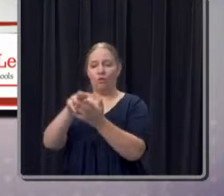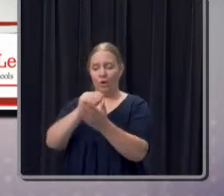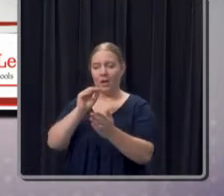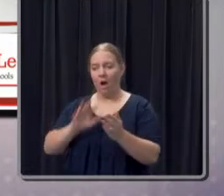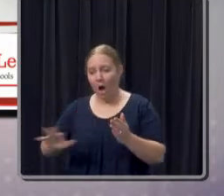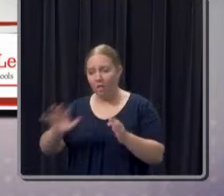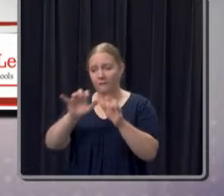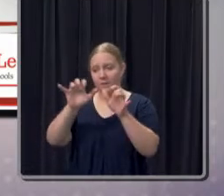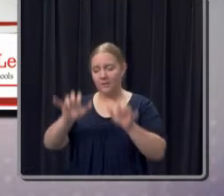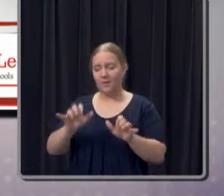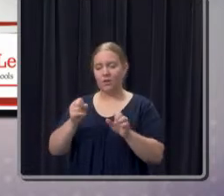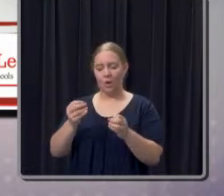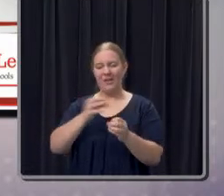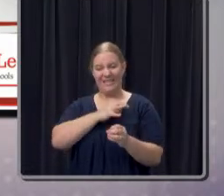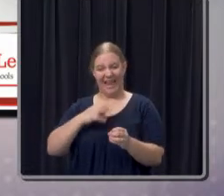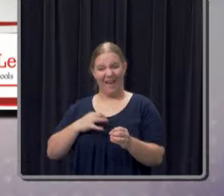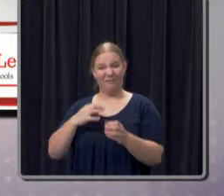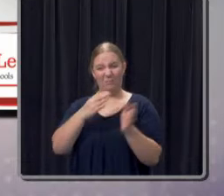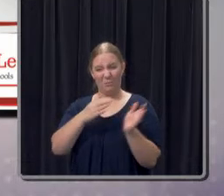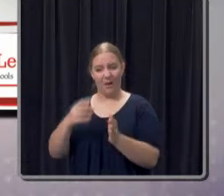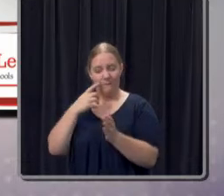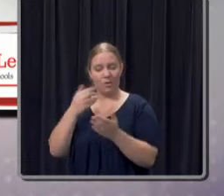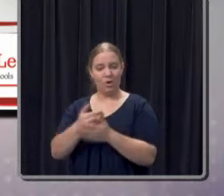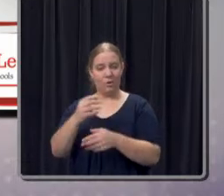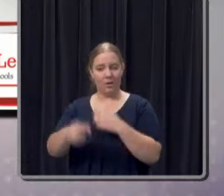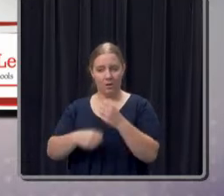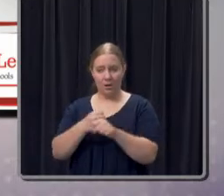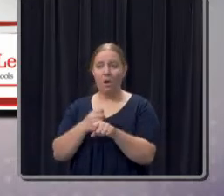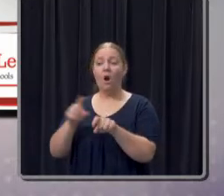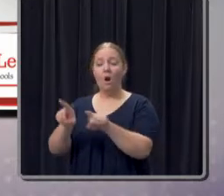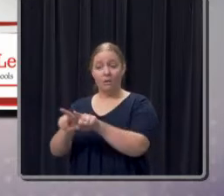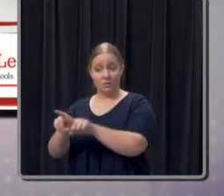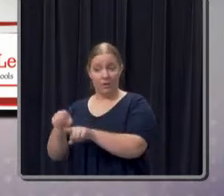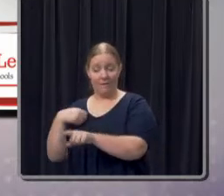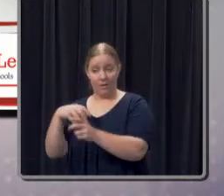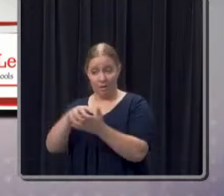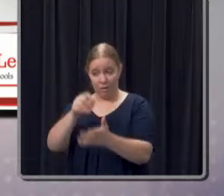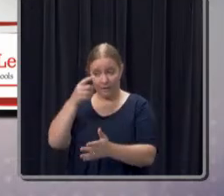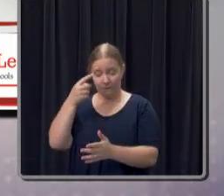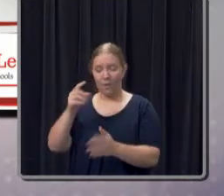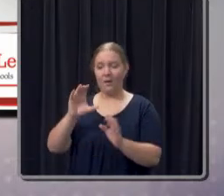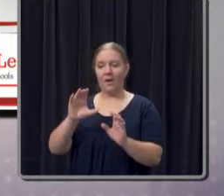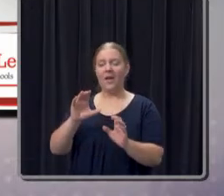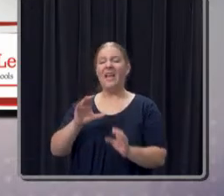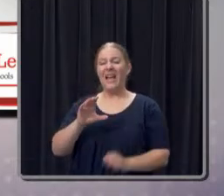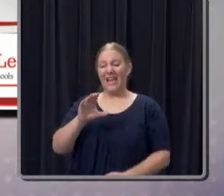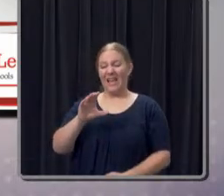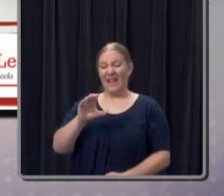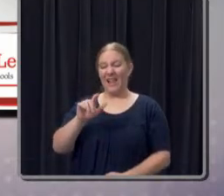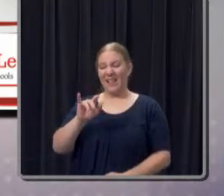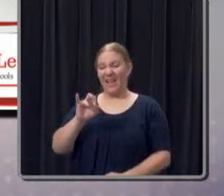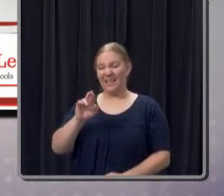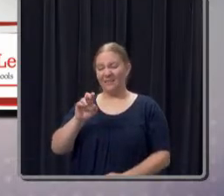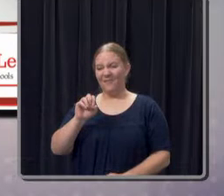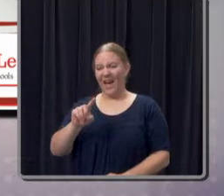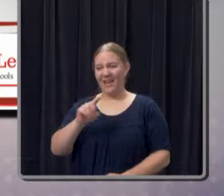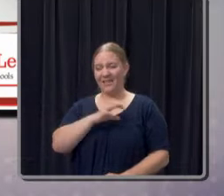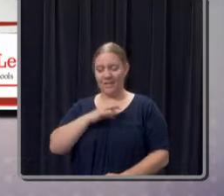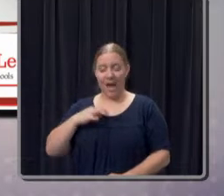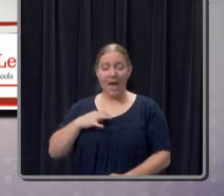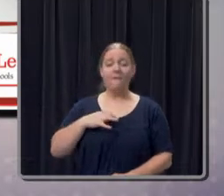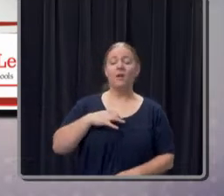that our staff can be prepared for the new year. We also have learning for our classified staff, our food services,